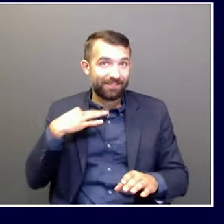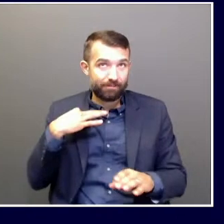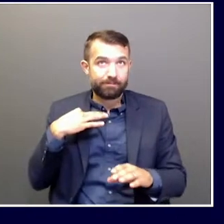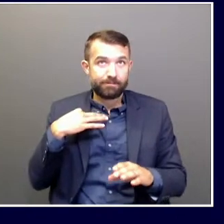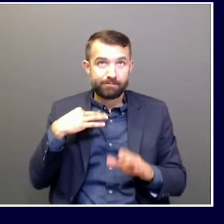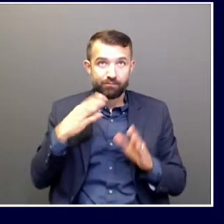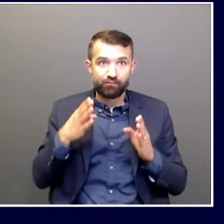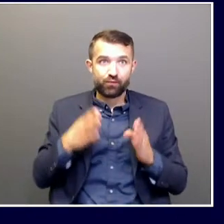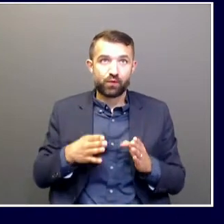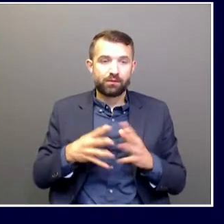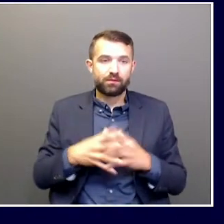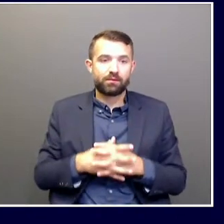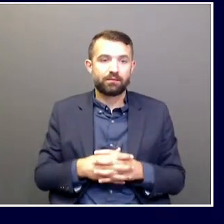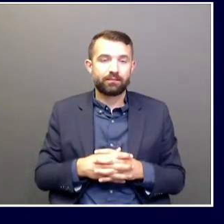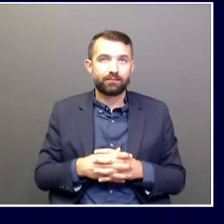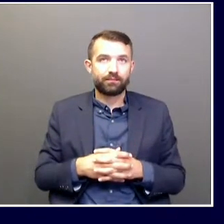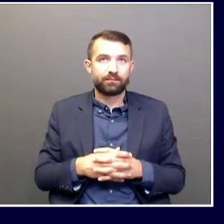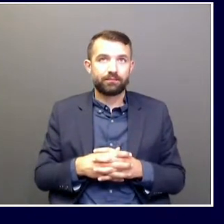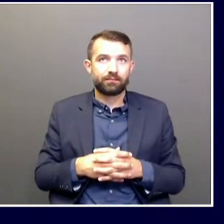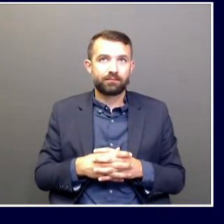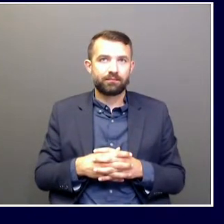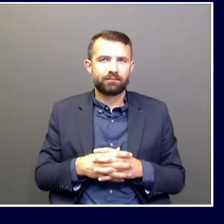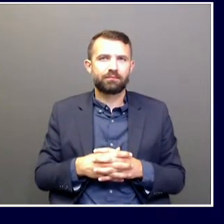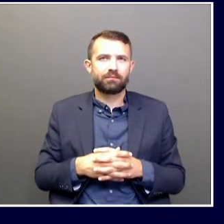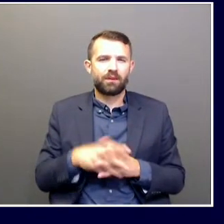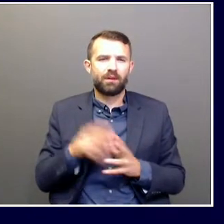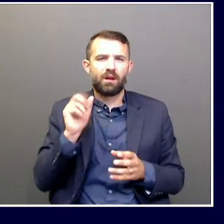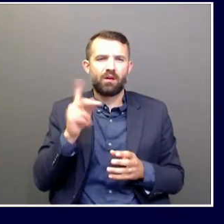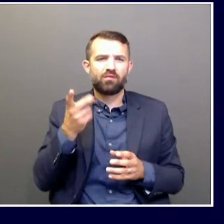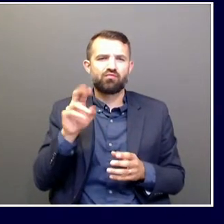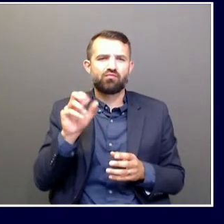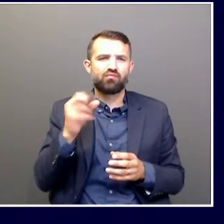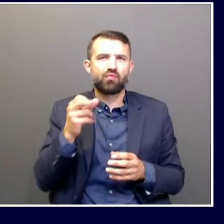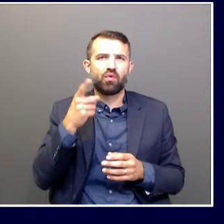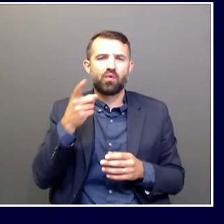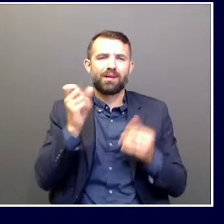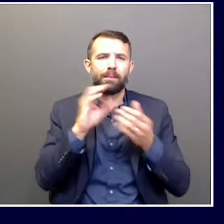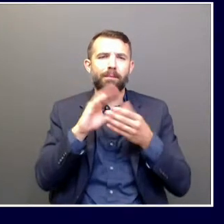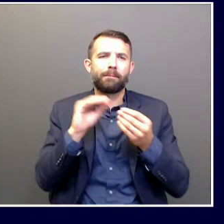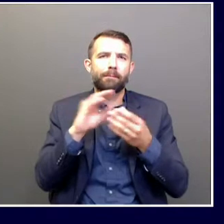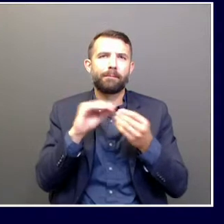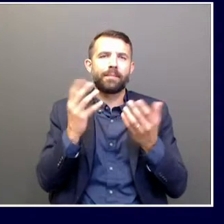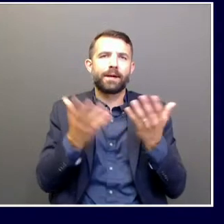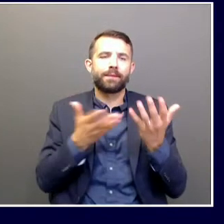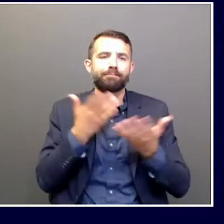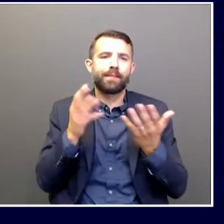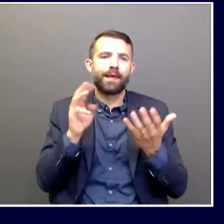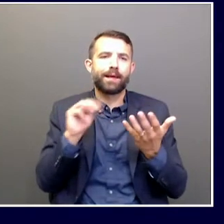Also, Dr. Shah, you touched on this earlier, but you're talking about the percentage of